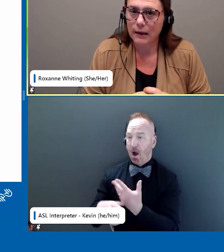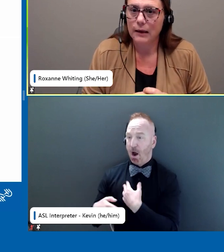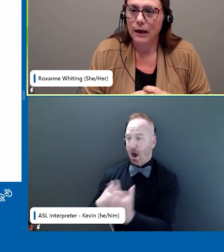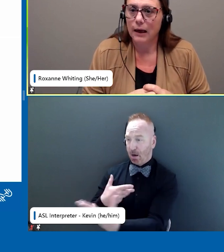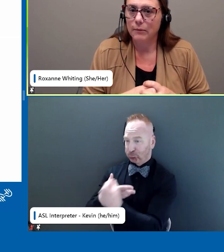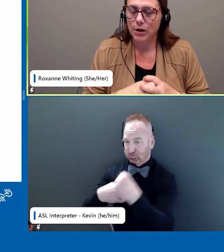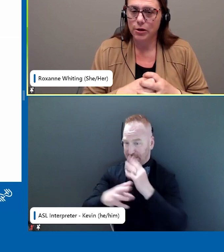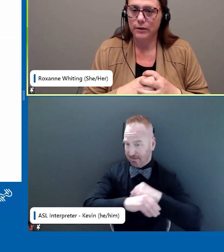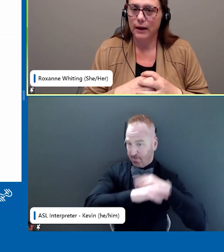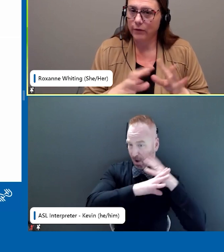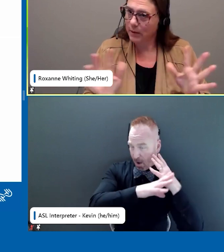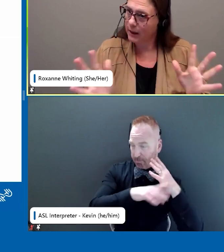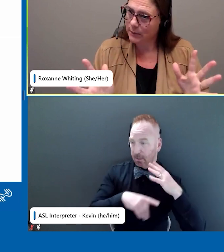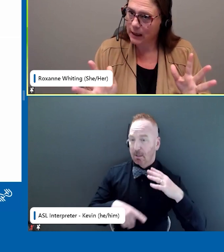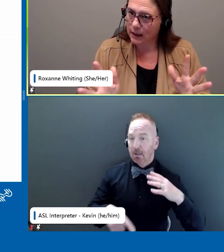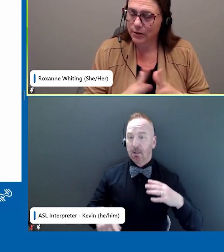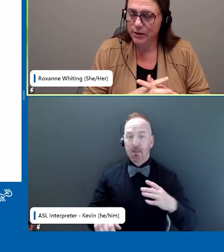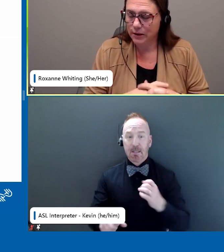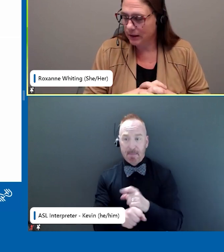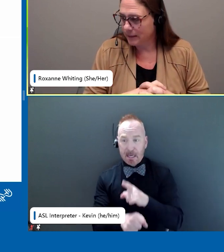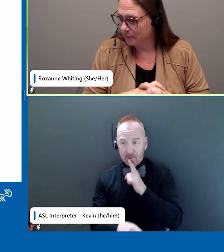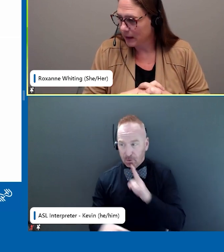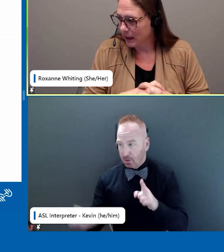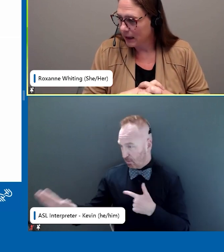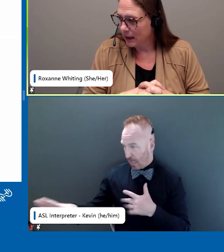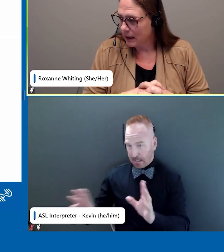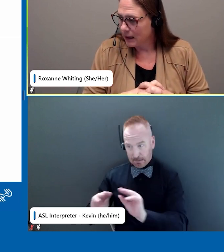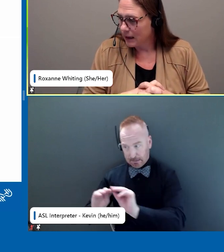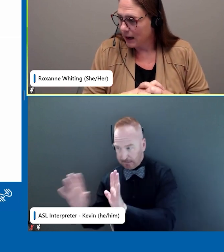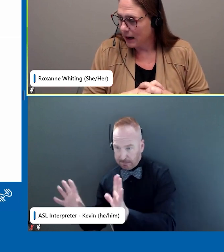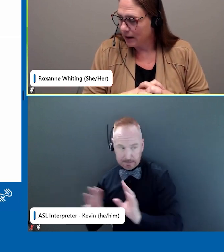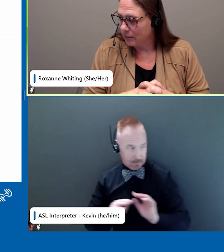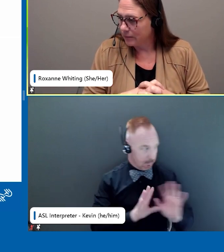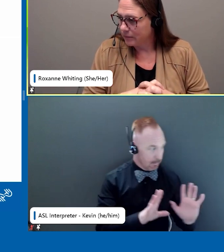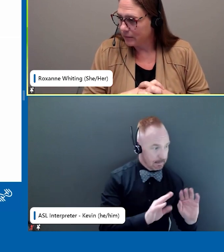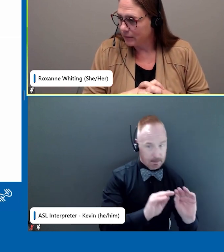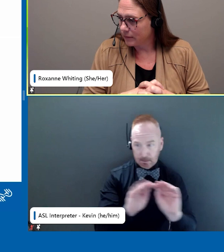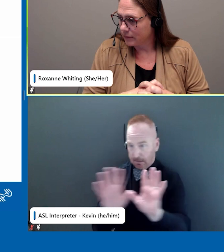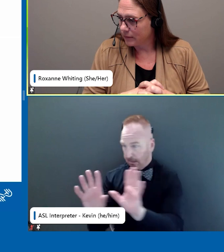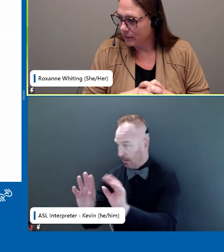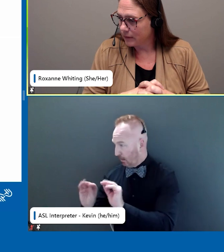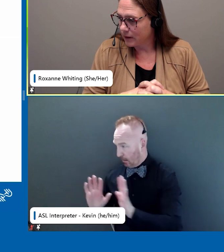back and make sure that everybody's being understood.